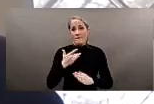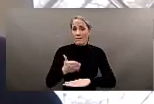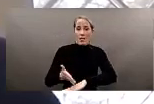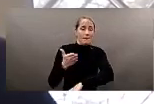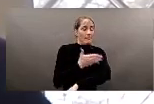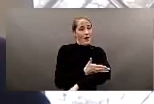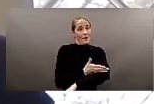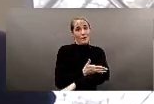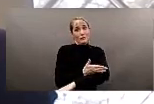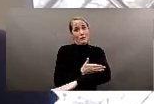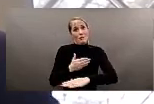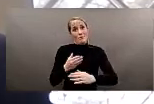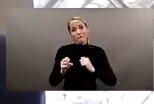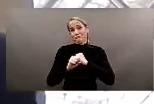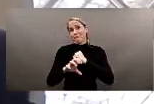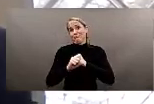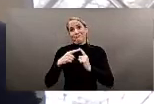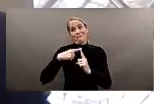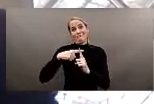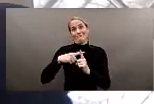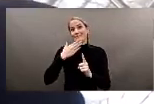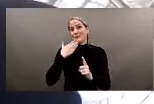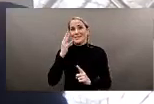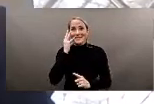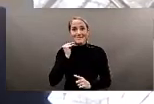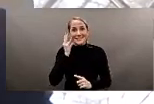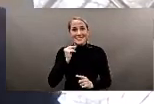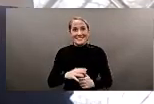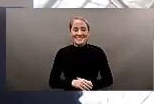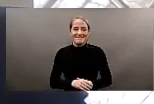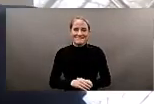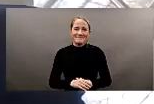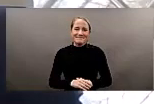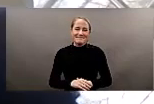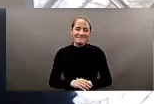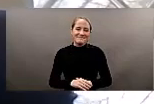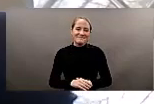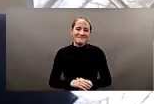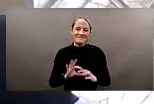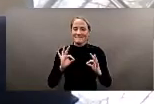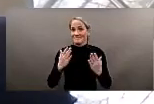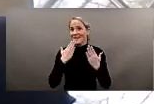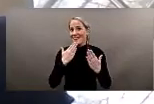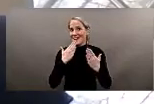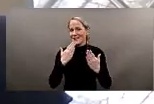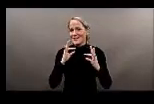make sure folks are aware and utilizing it. So thank you. Thank you. So glad to hear that.